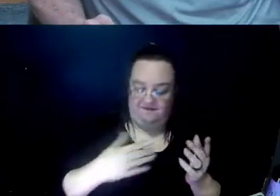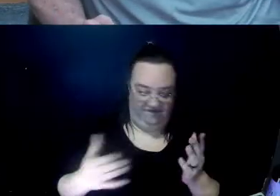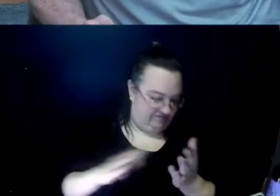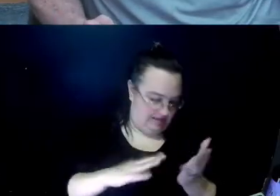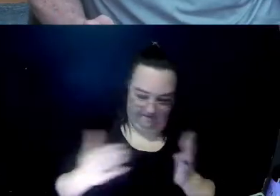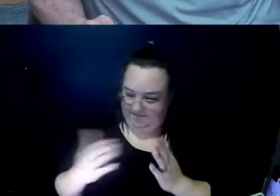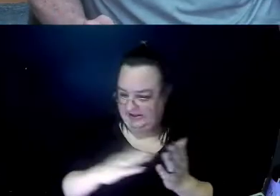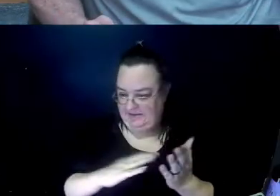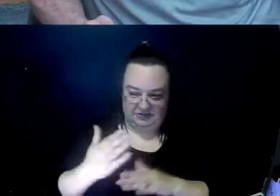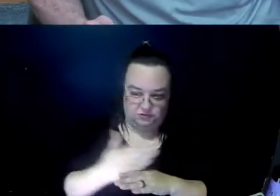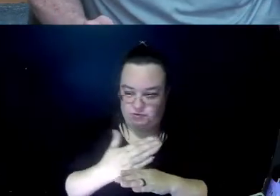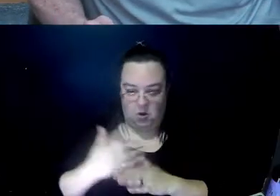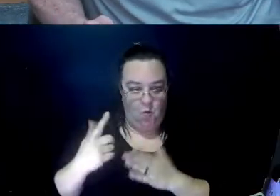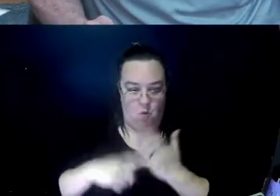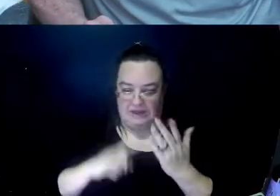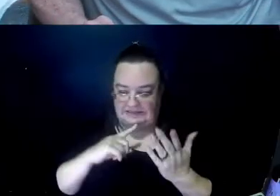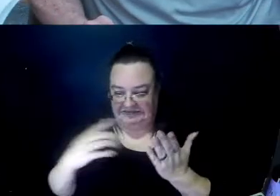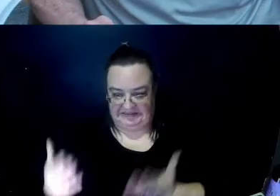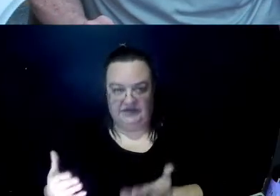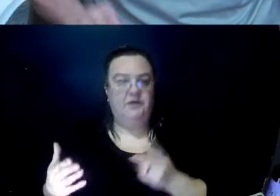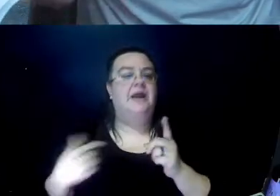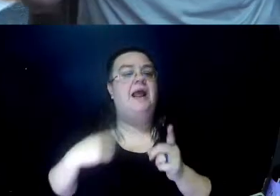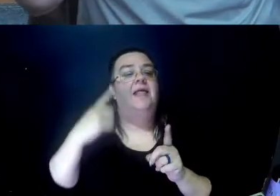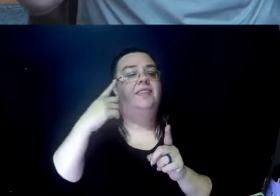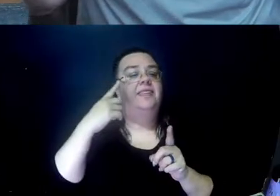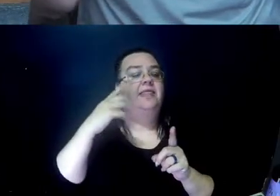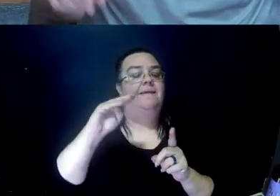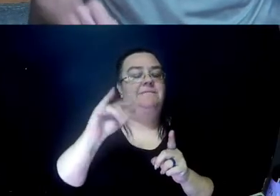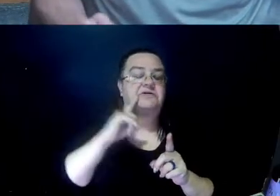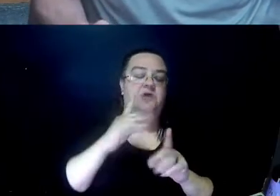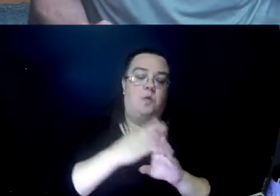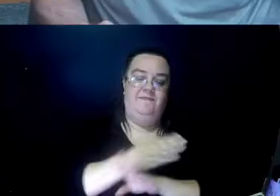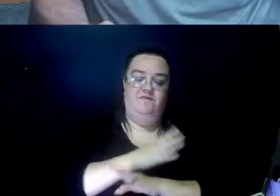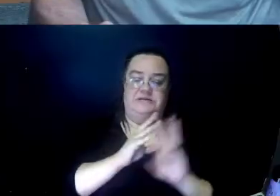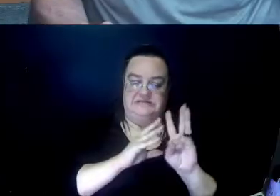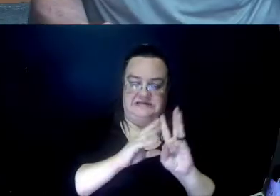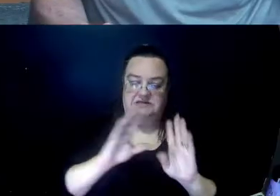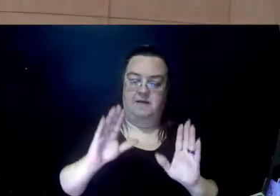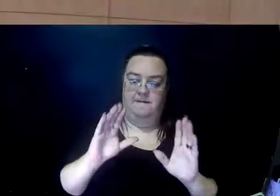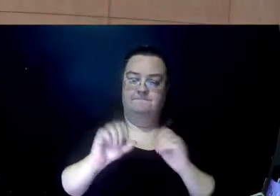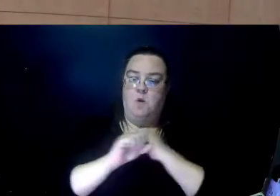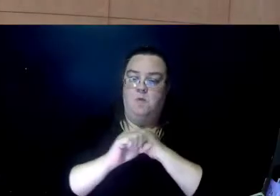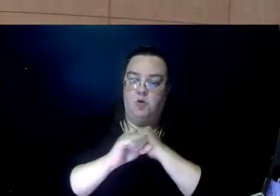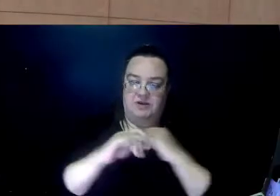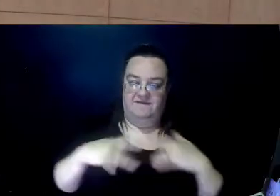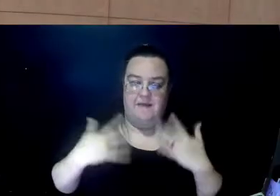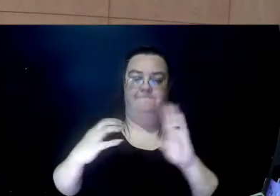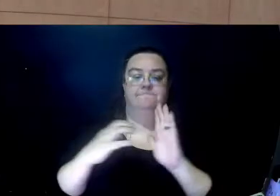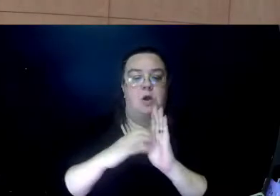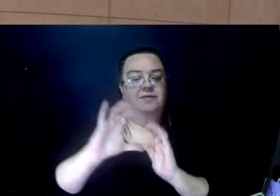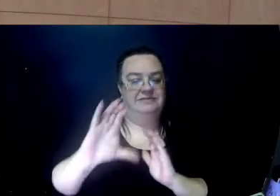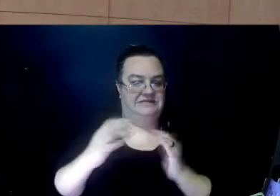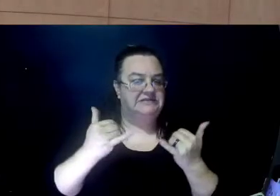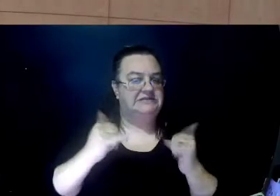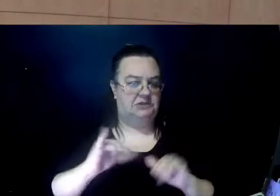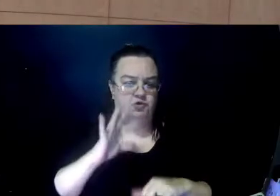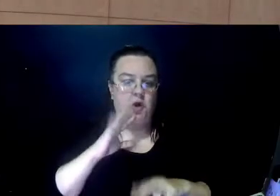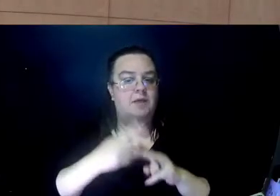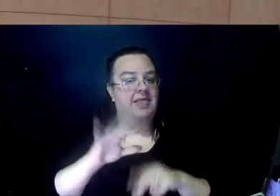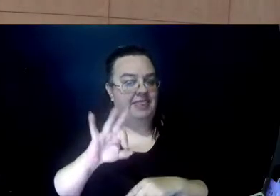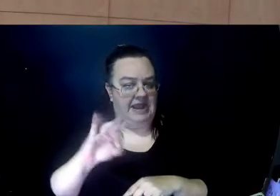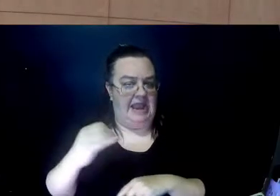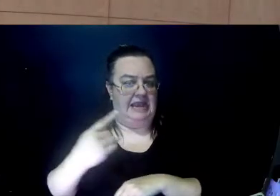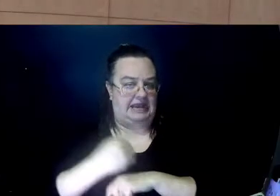between what is here. I think right before 6, promotion of events, there's a paragraph C that still talks about the 90-day